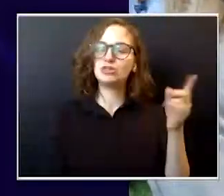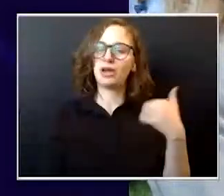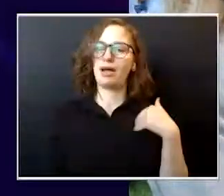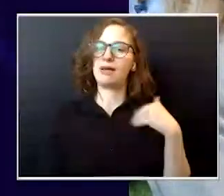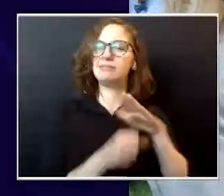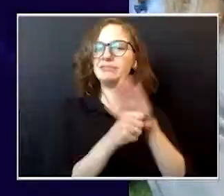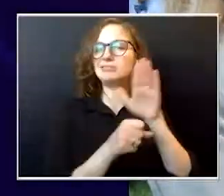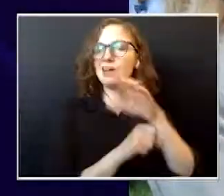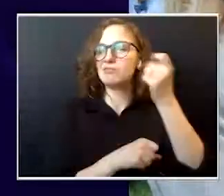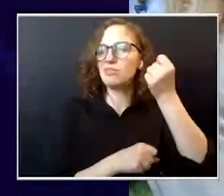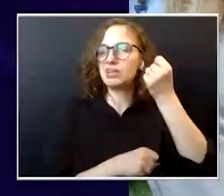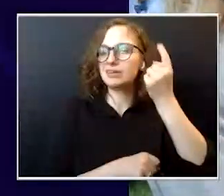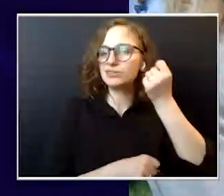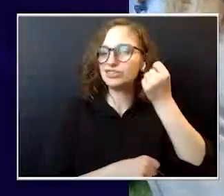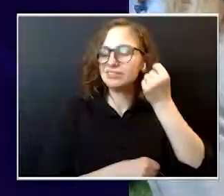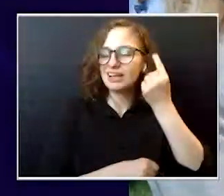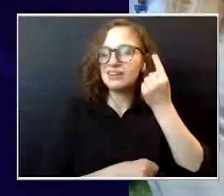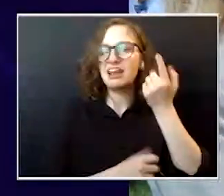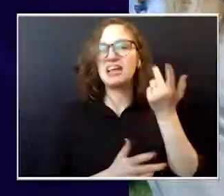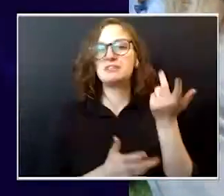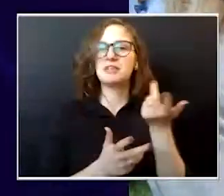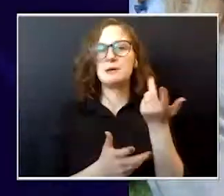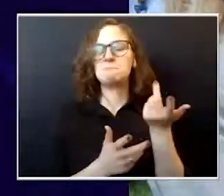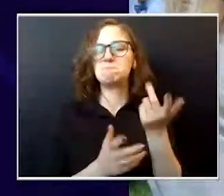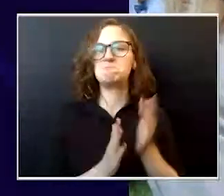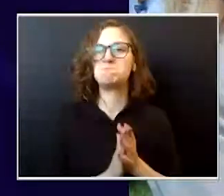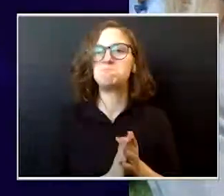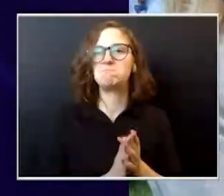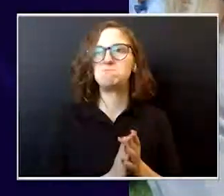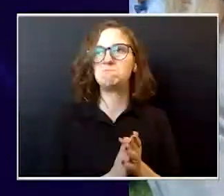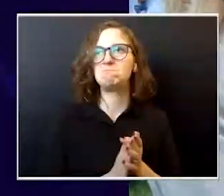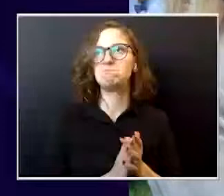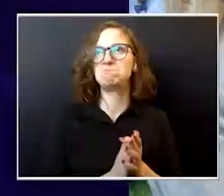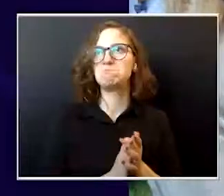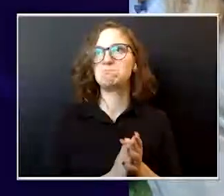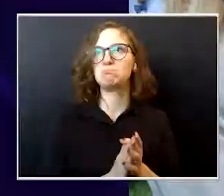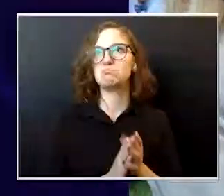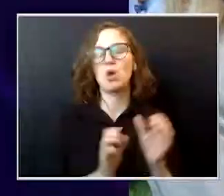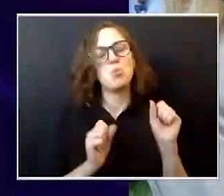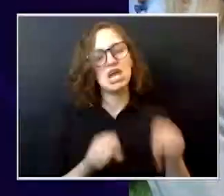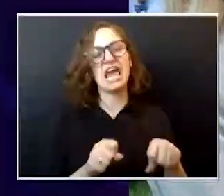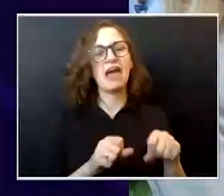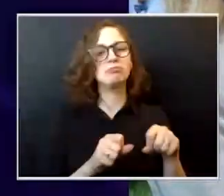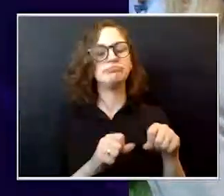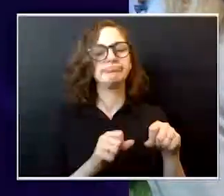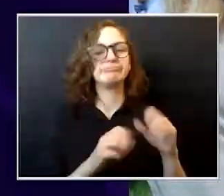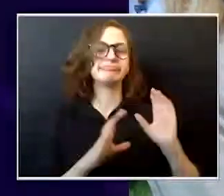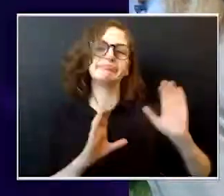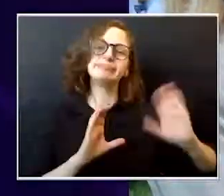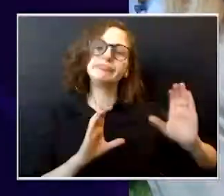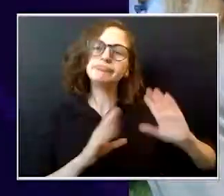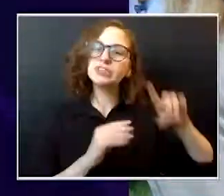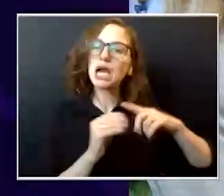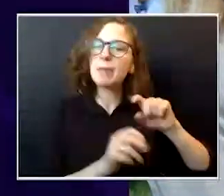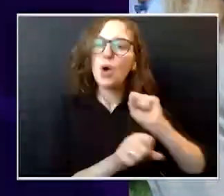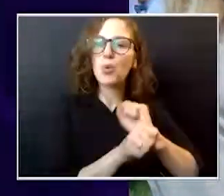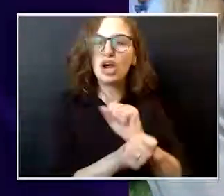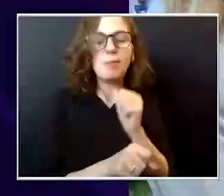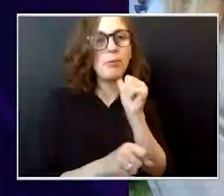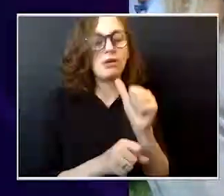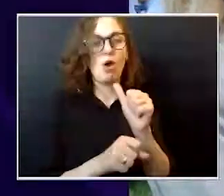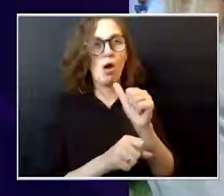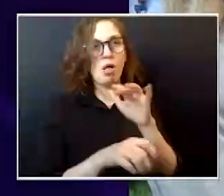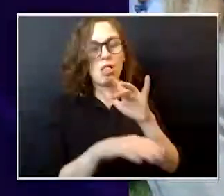know, that we have the conversations, but on the other hand, we don't get too hung up in it. So there's Dr.